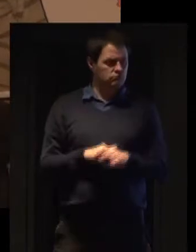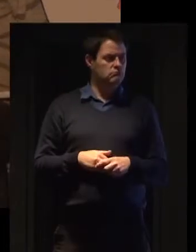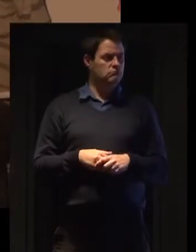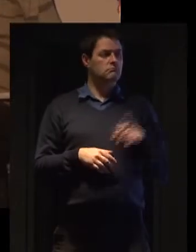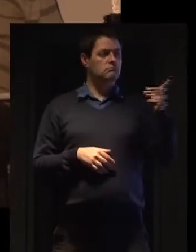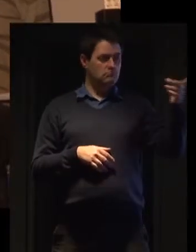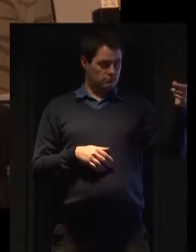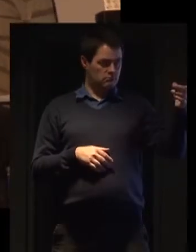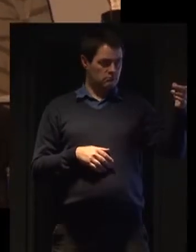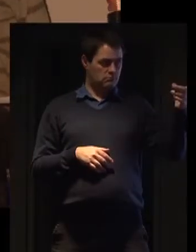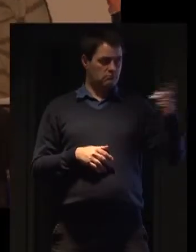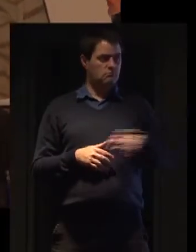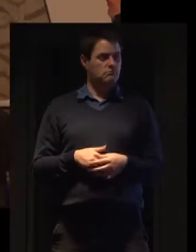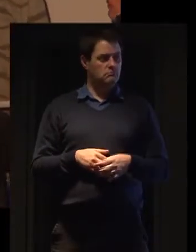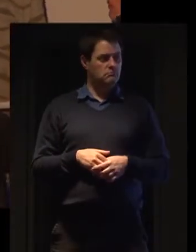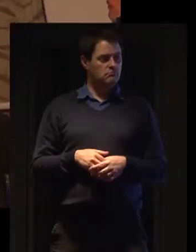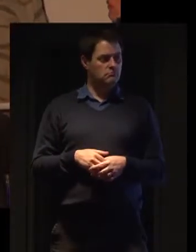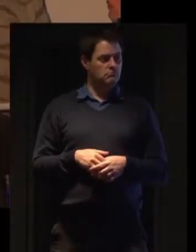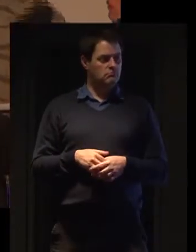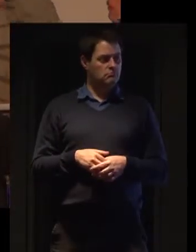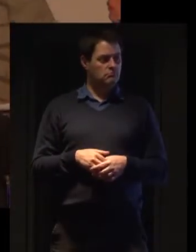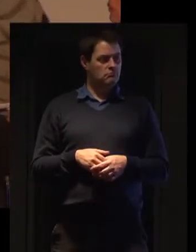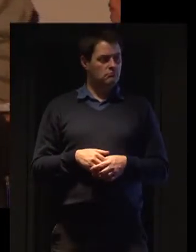We also encourage